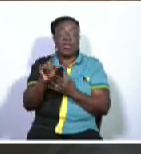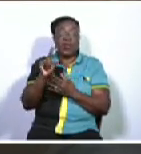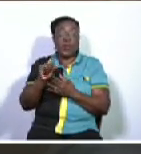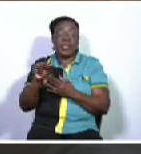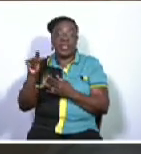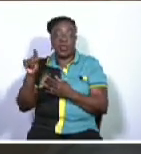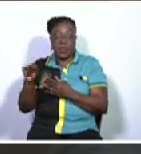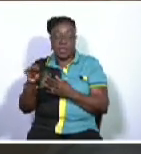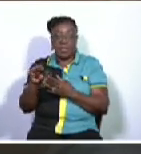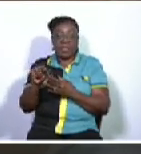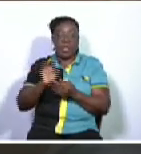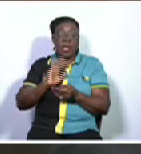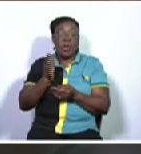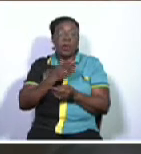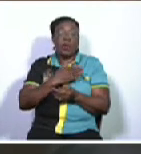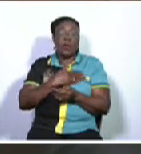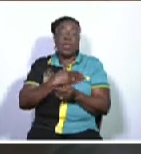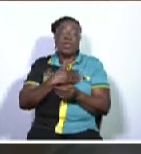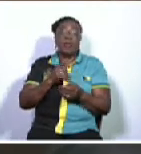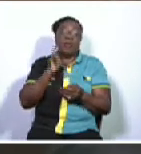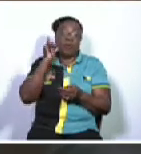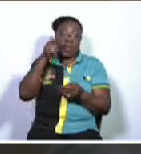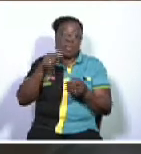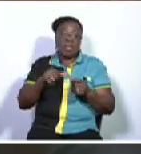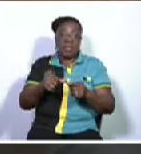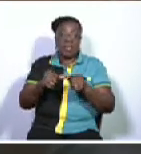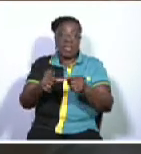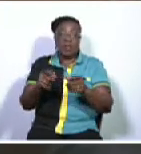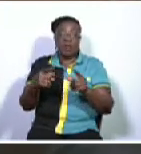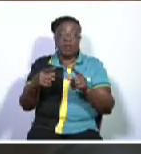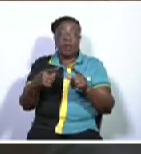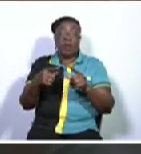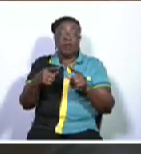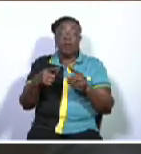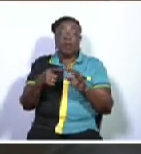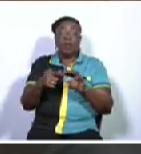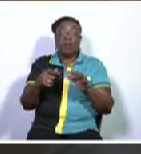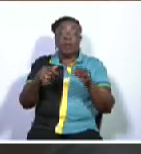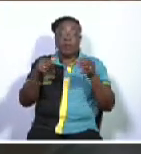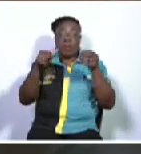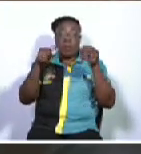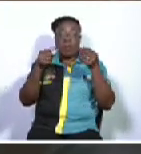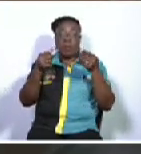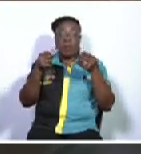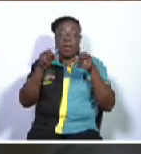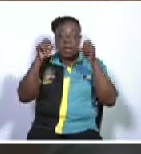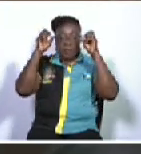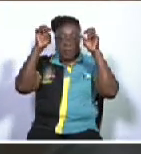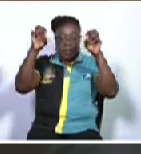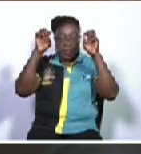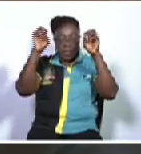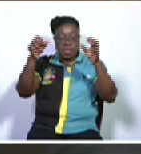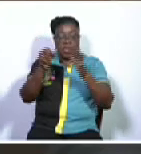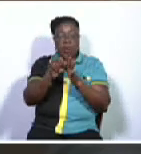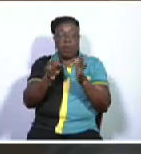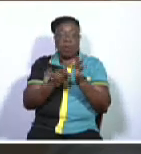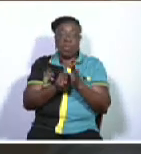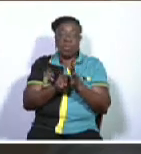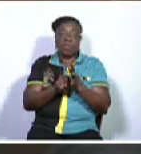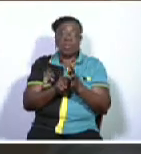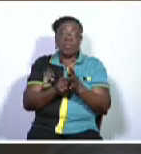2020. B, affirms the continuance in effect of the emergency powers COVID-19 pandemic regulation 2020 made